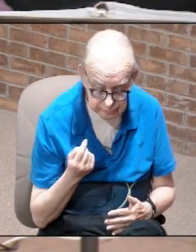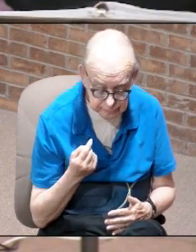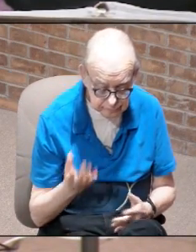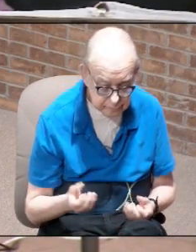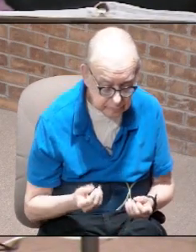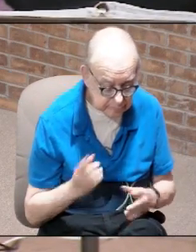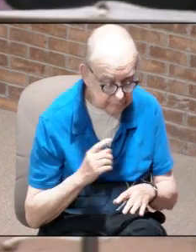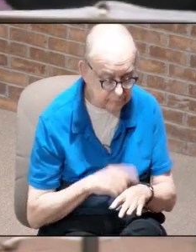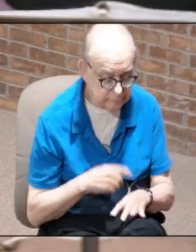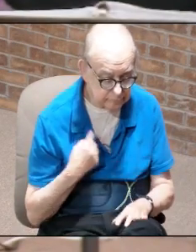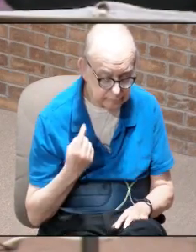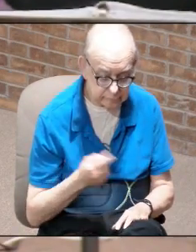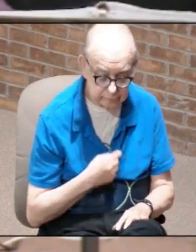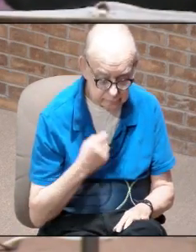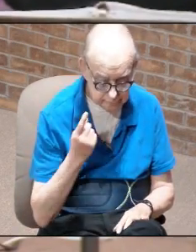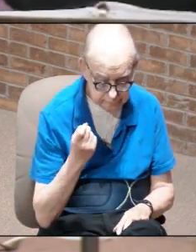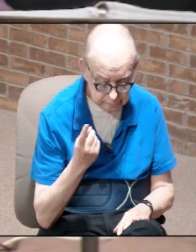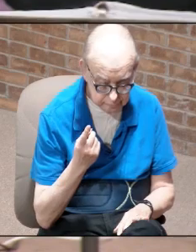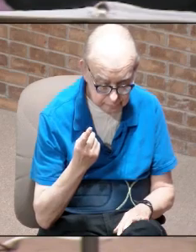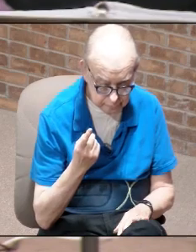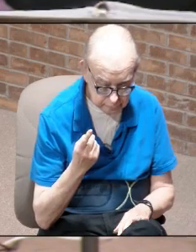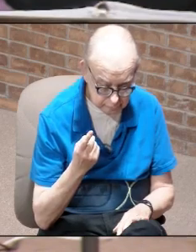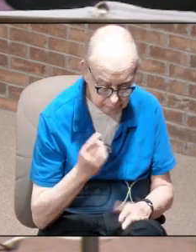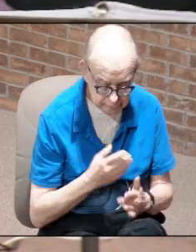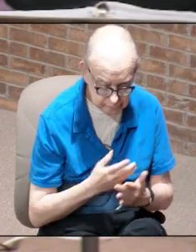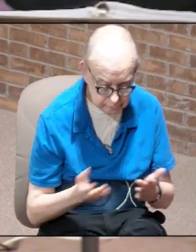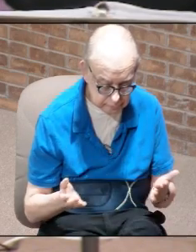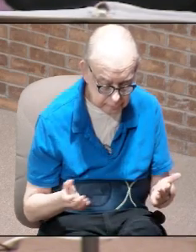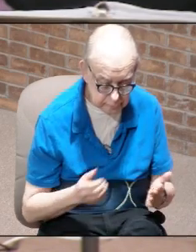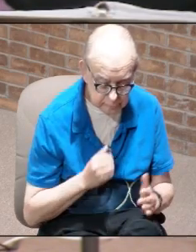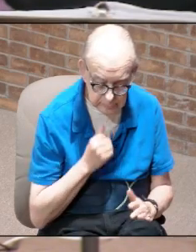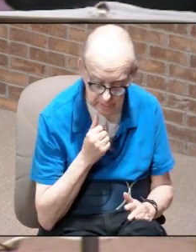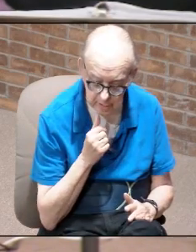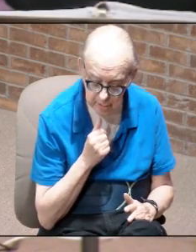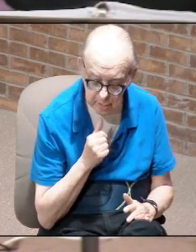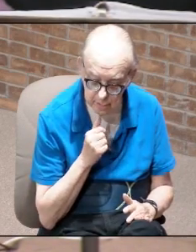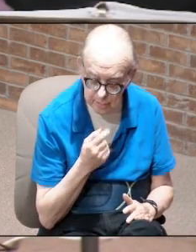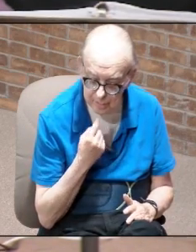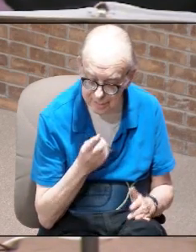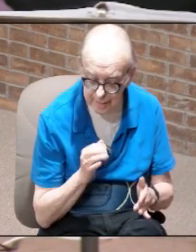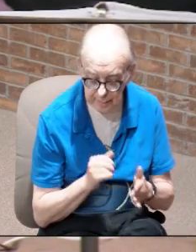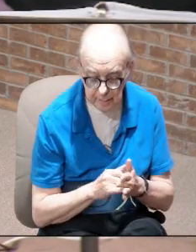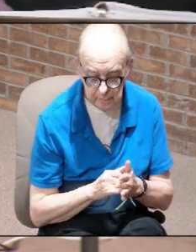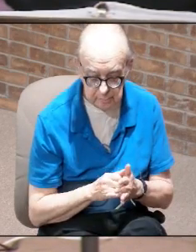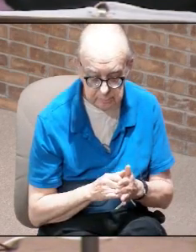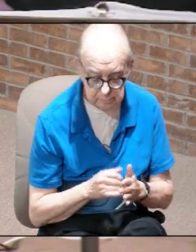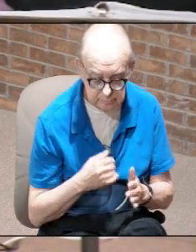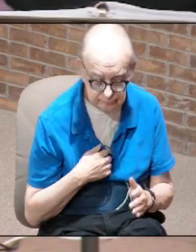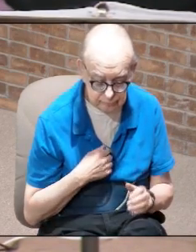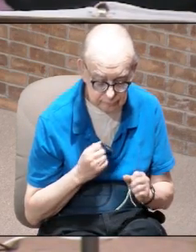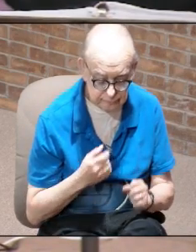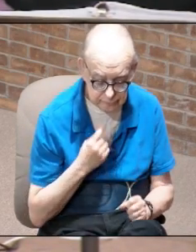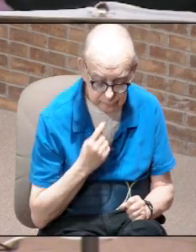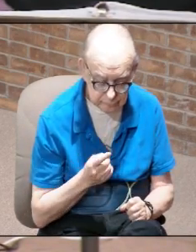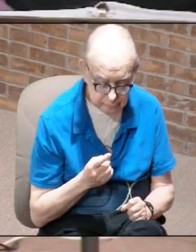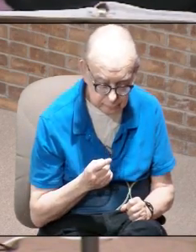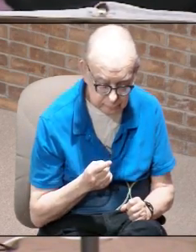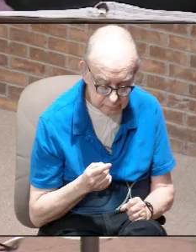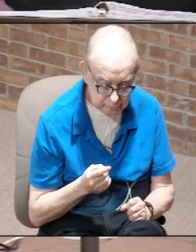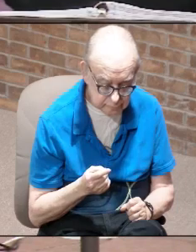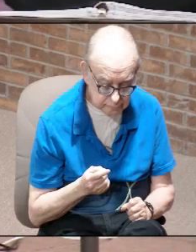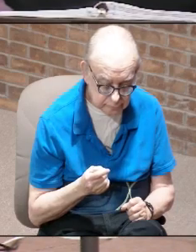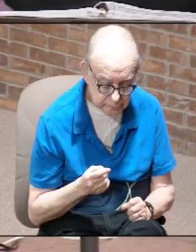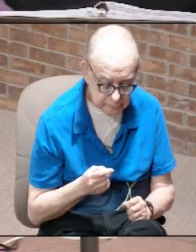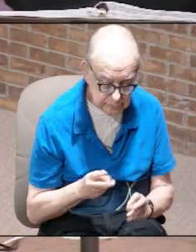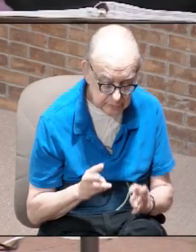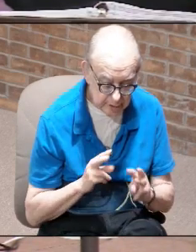There's a lot of times you're thinking about something and you don't say it. I can tell by the way you look when I